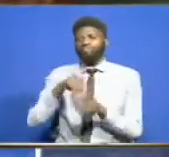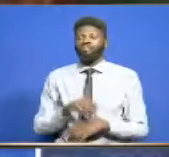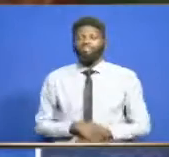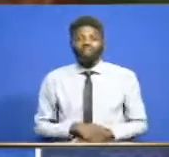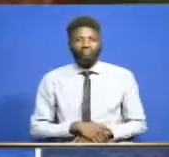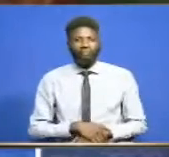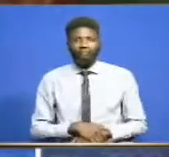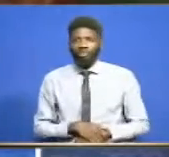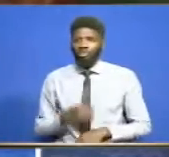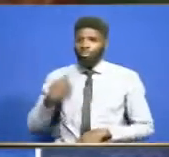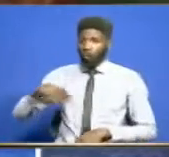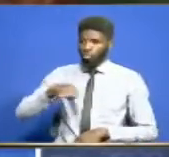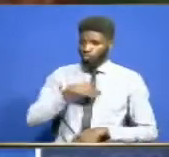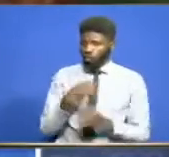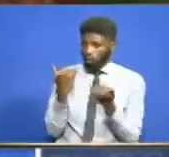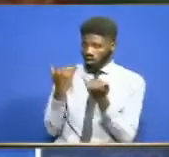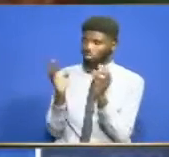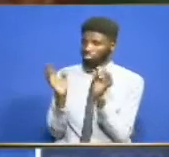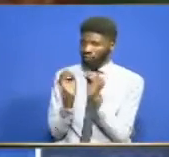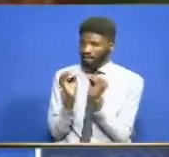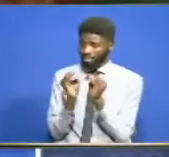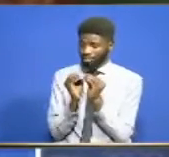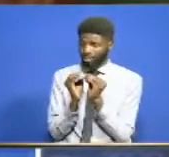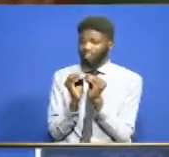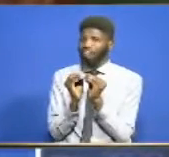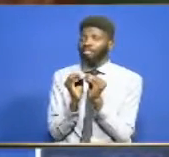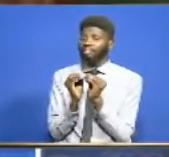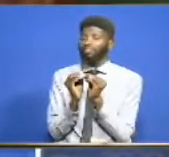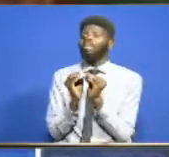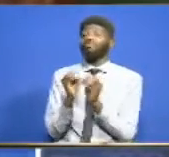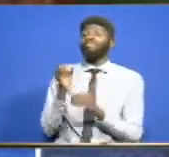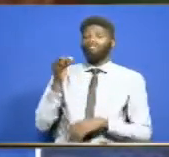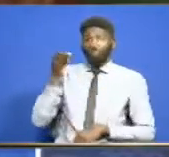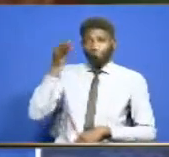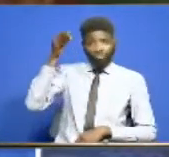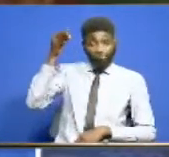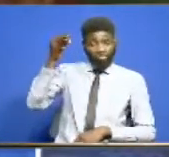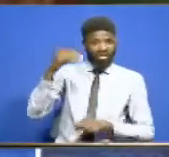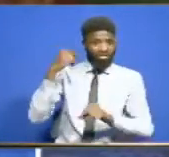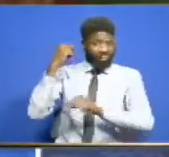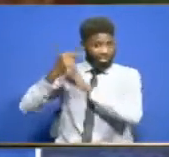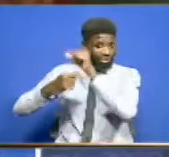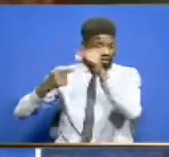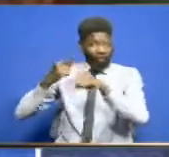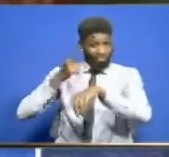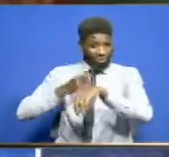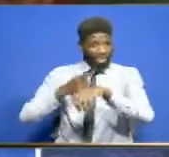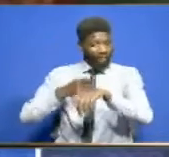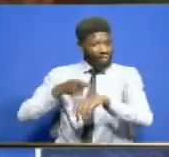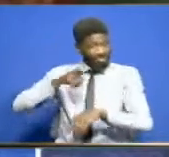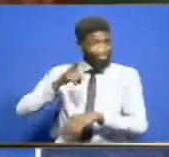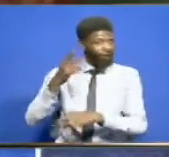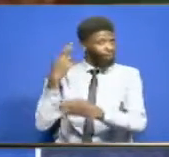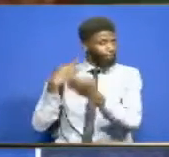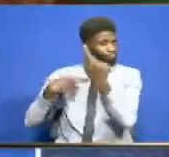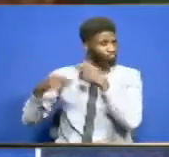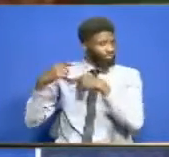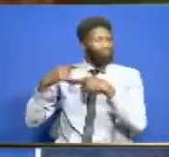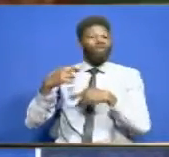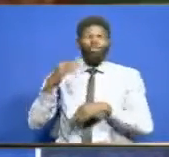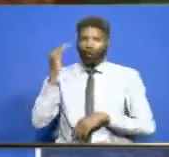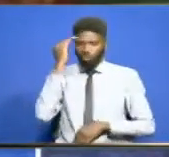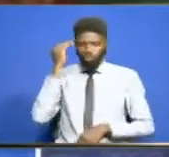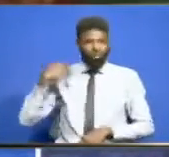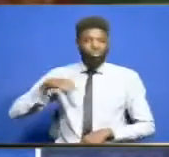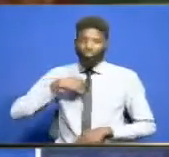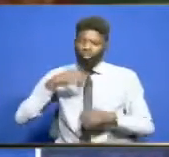with destiny. When generations come long after we are gone, let them say that we made the right decisions at this